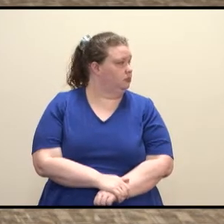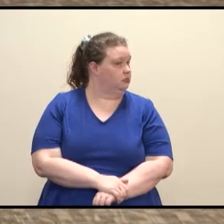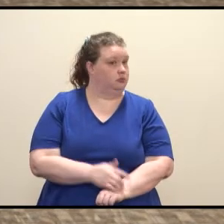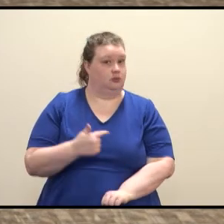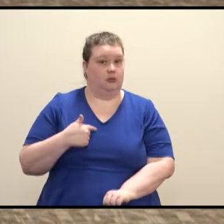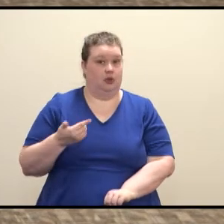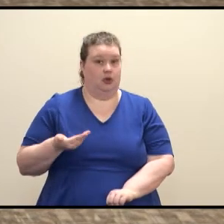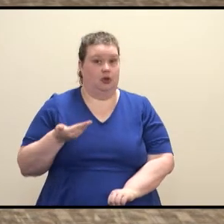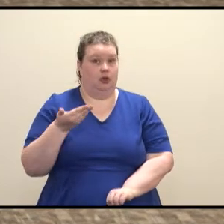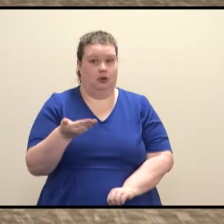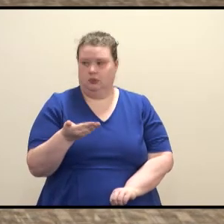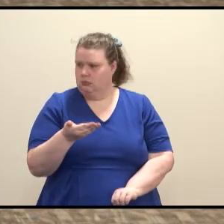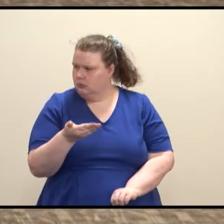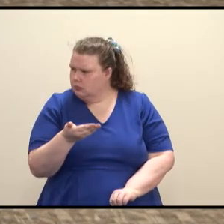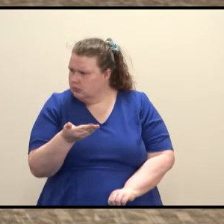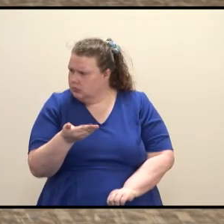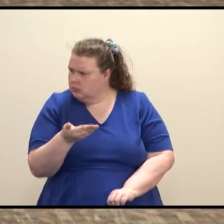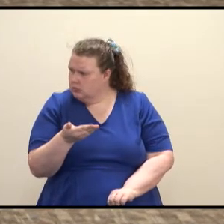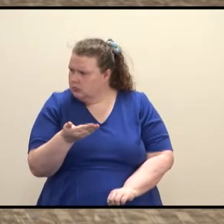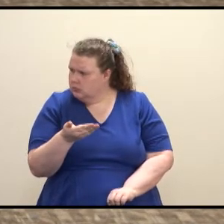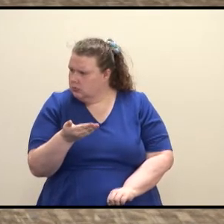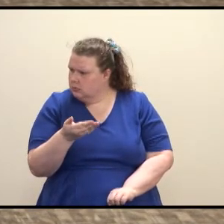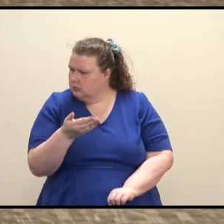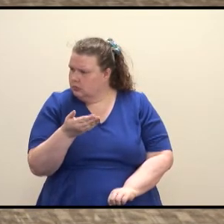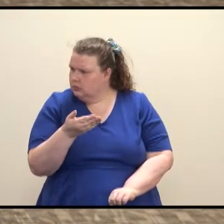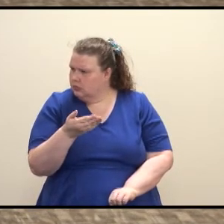I nominate Jeremy Davis.